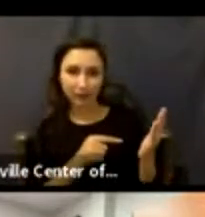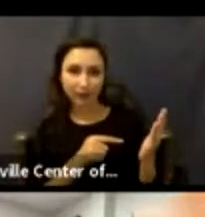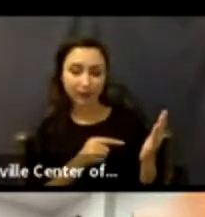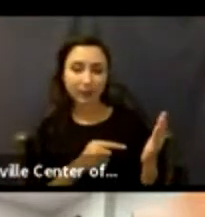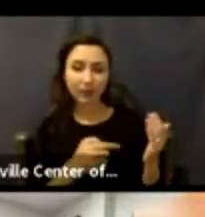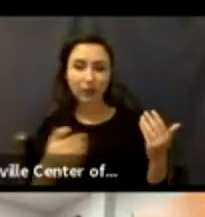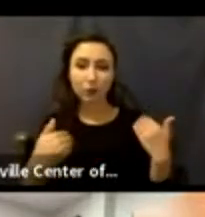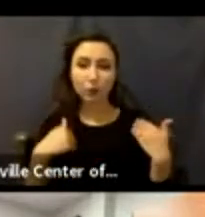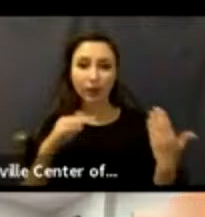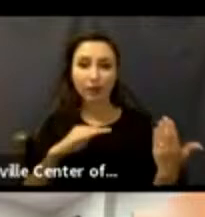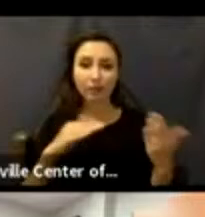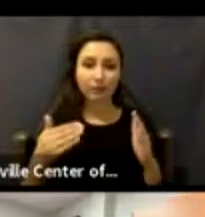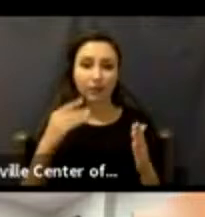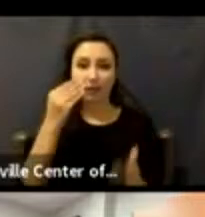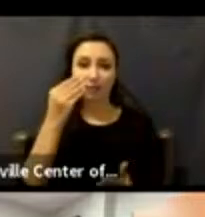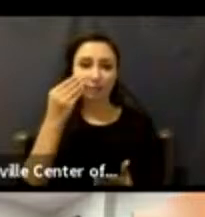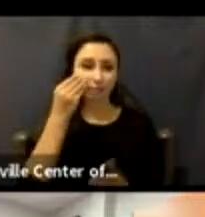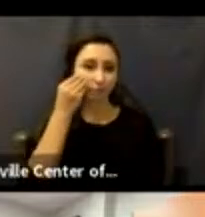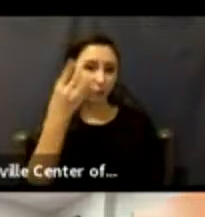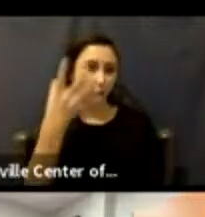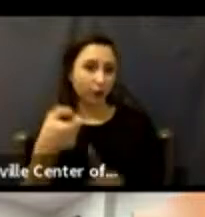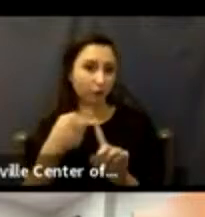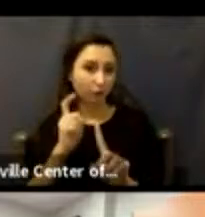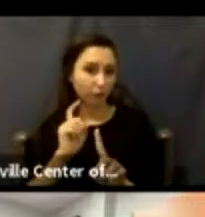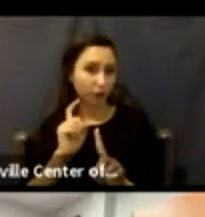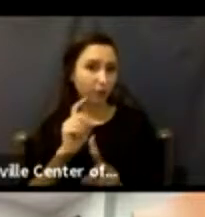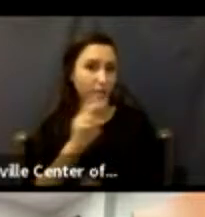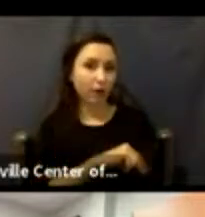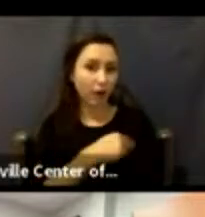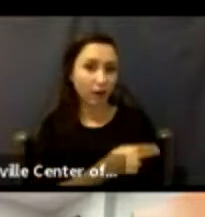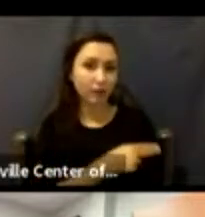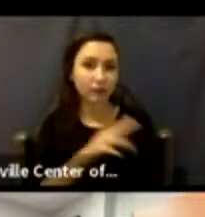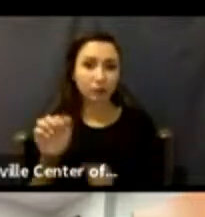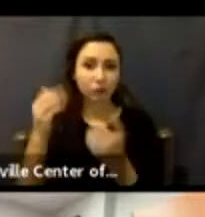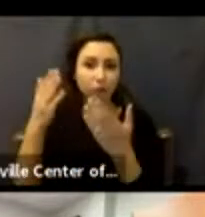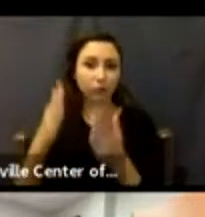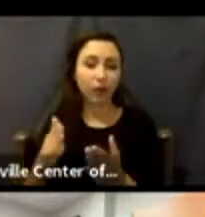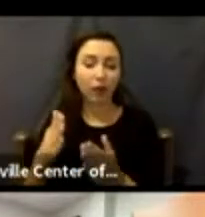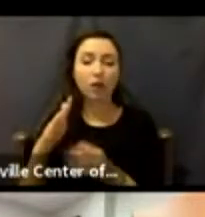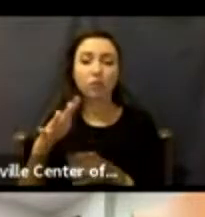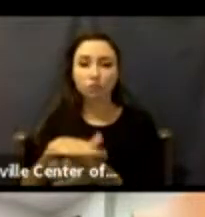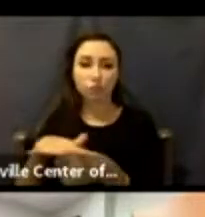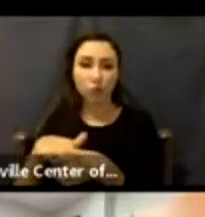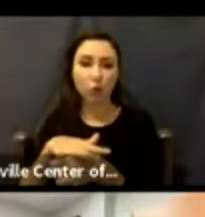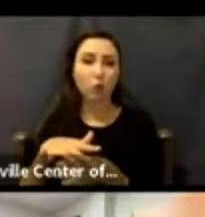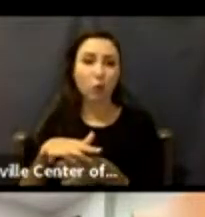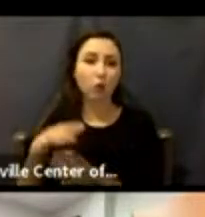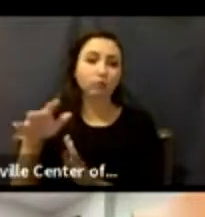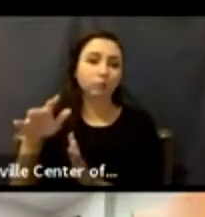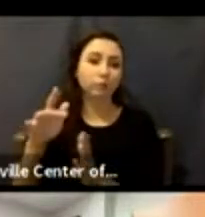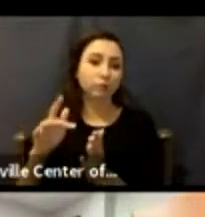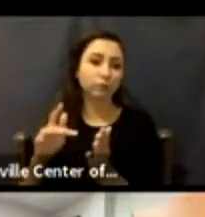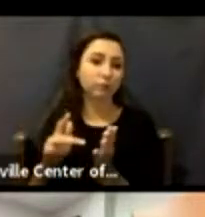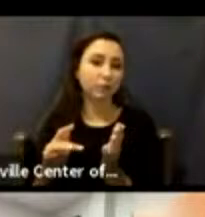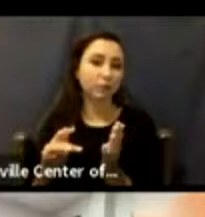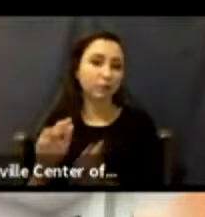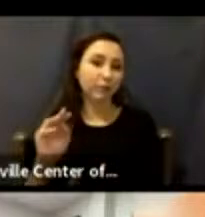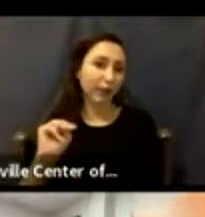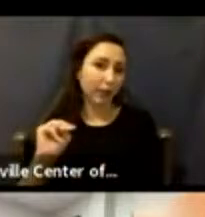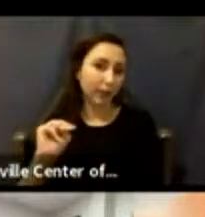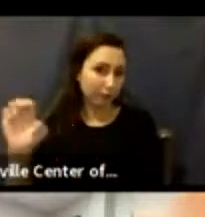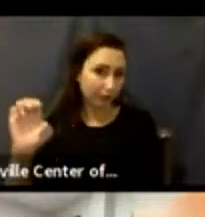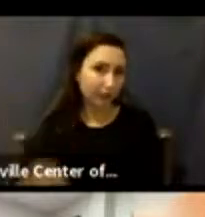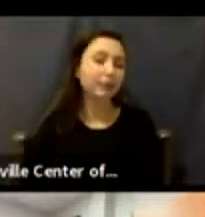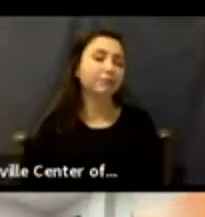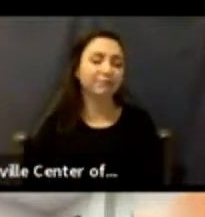getting death notifications from hospitals, from providers, and from local medical examiners, sometimes the state medical examiner's office. And so